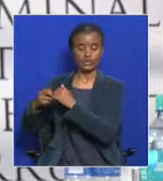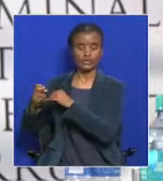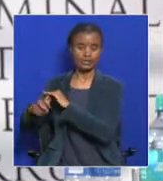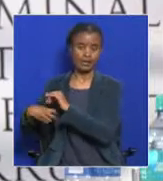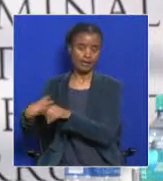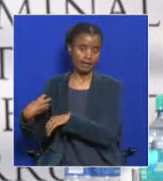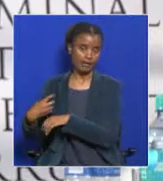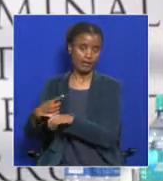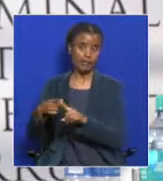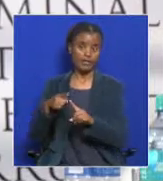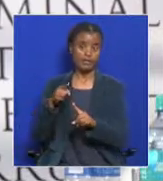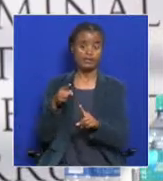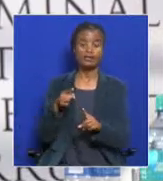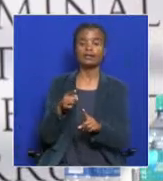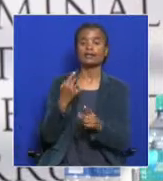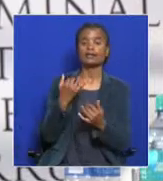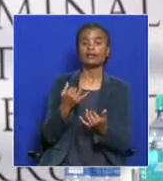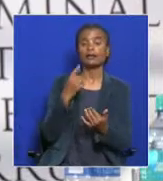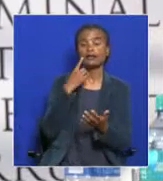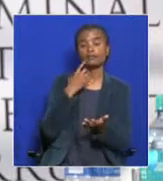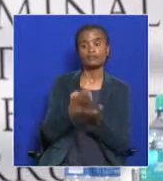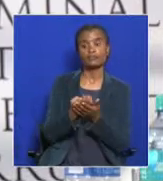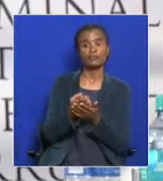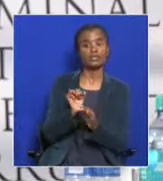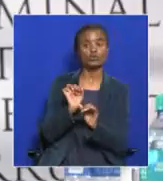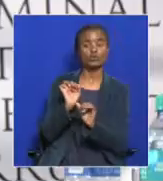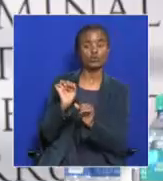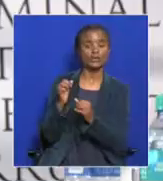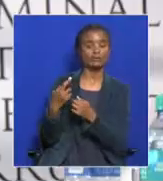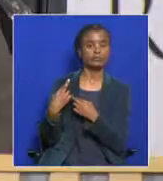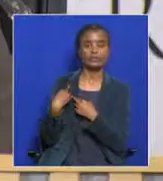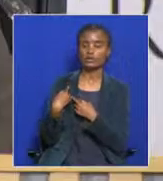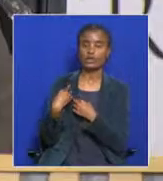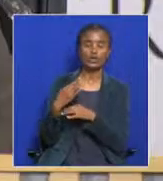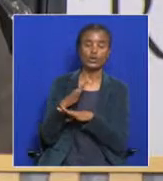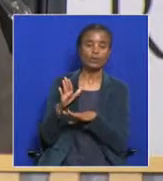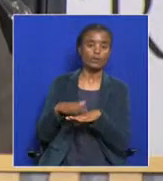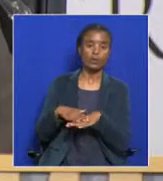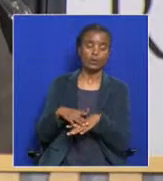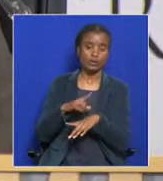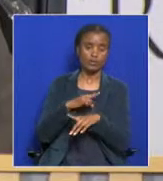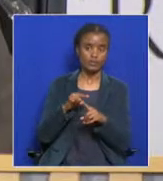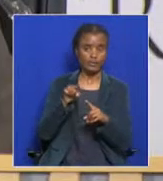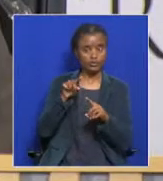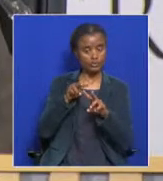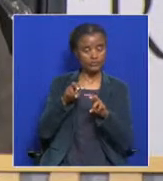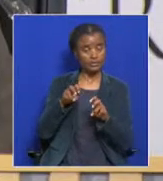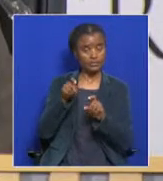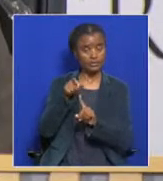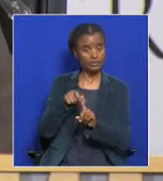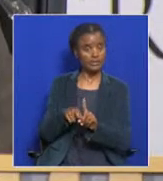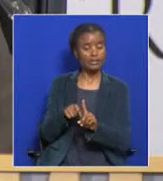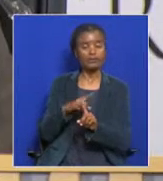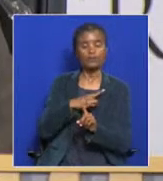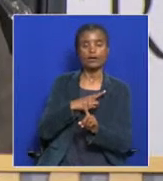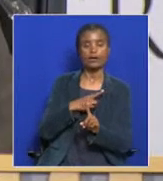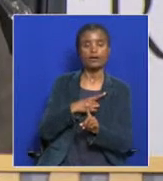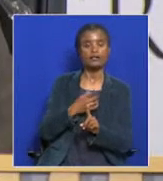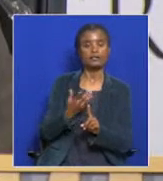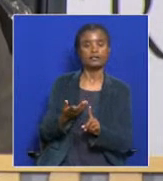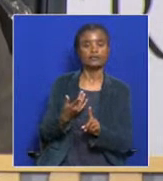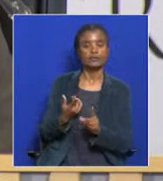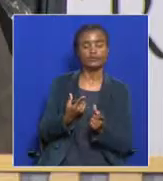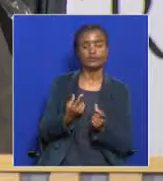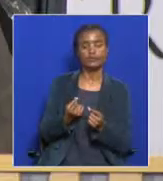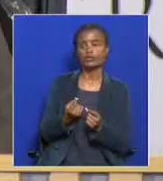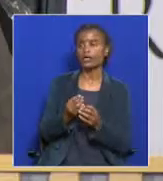that are no longer your responsibility, notwithstanding the fact that you're in the investigating office. Why did you do all that? Because that is how